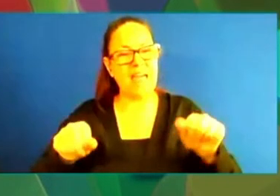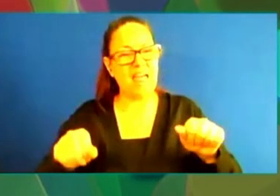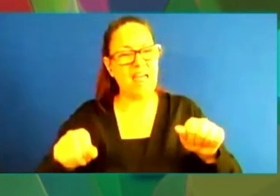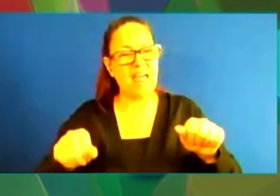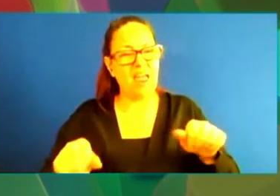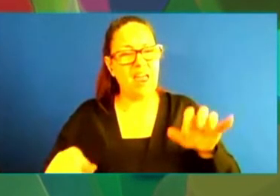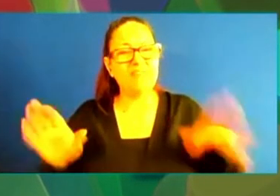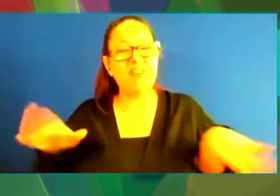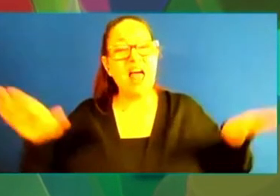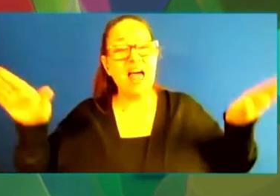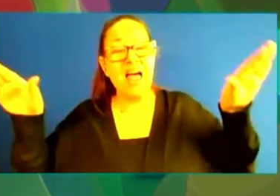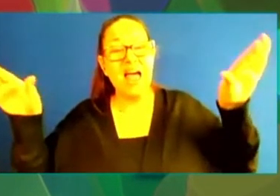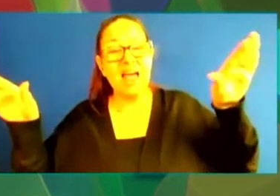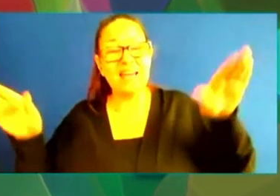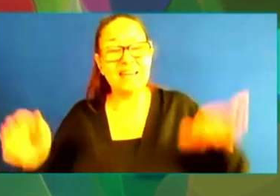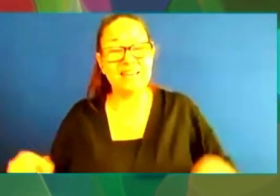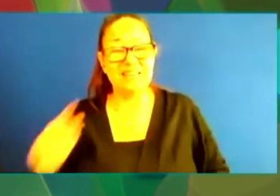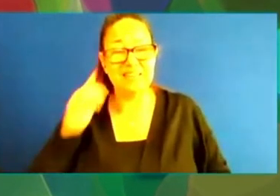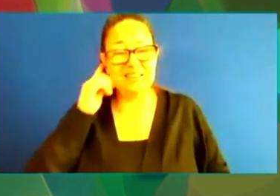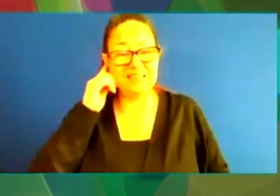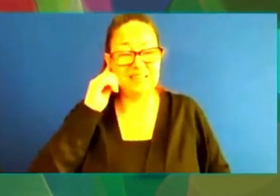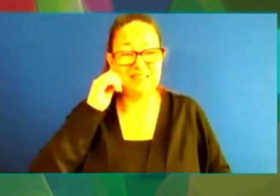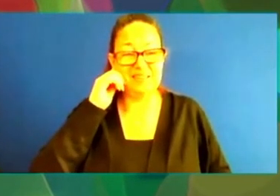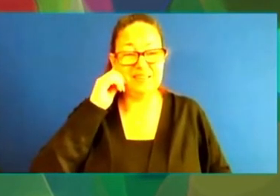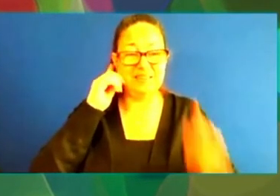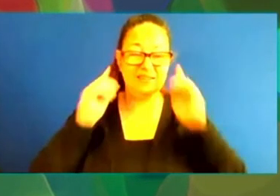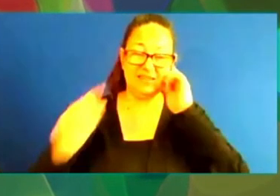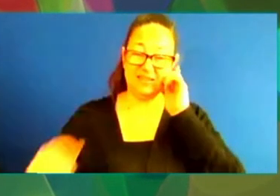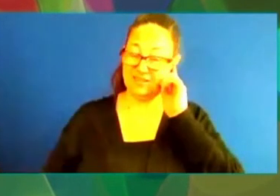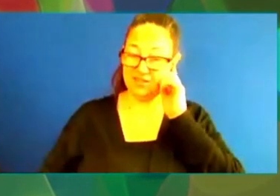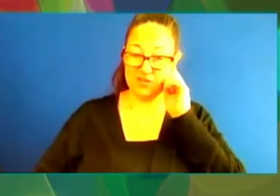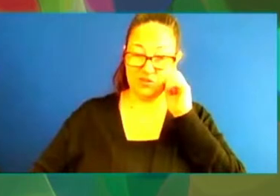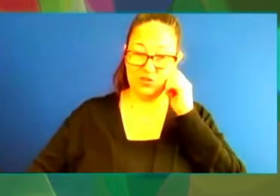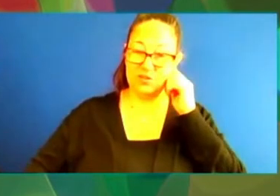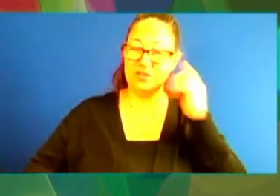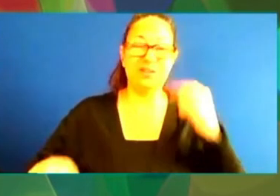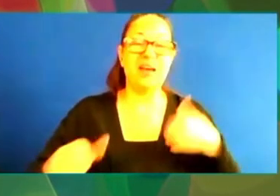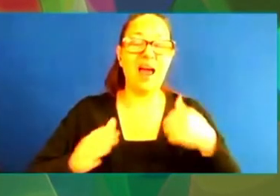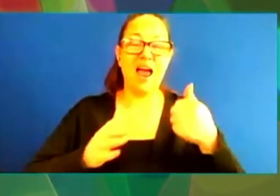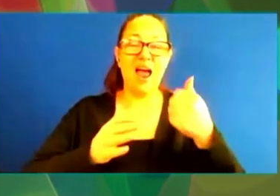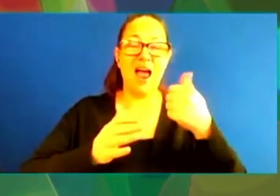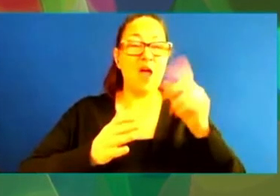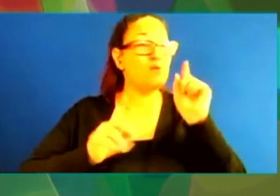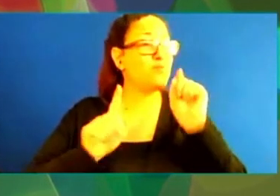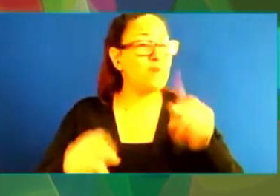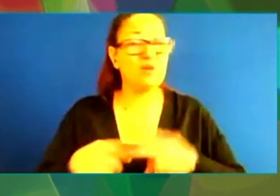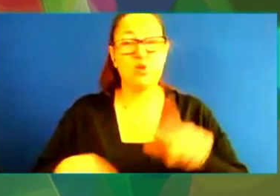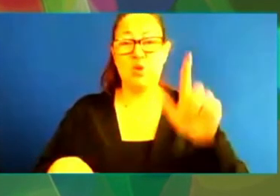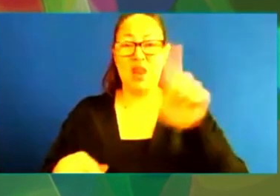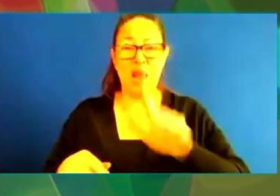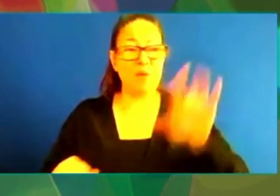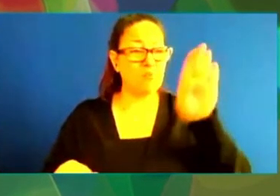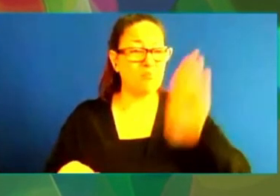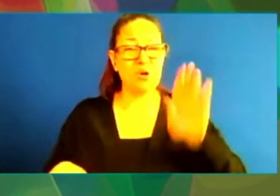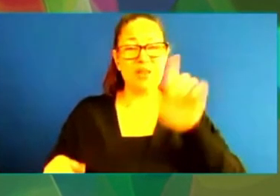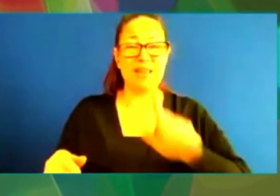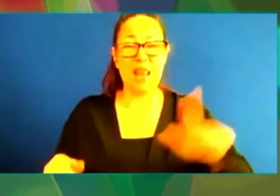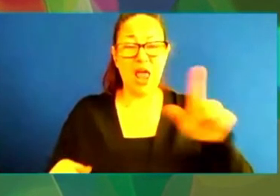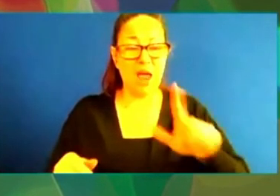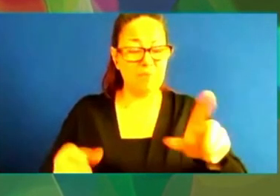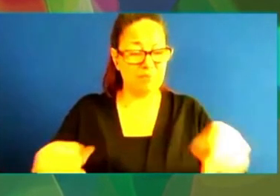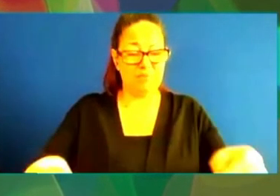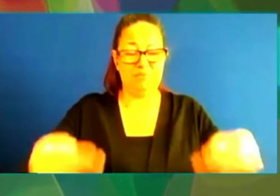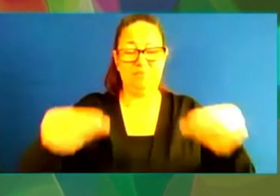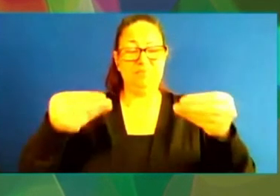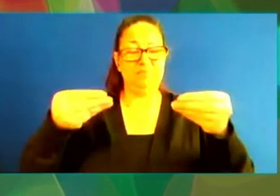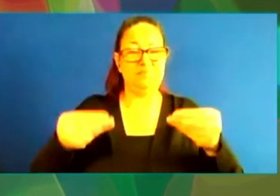that Virginia? Yes. Yeah. I read that, but I went to the library, the Brooklyn Public Library, picked up this book